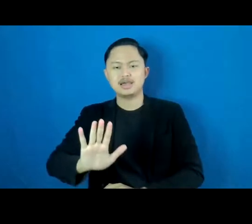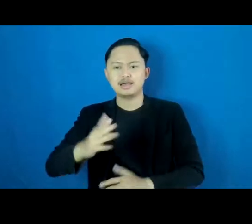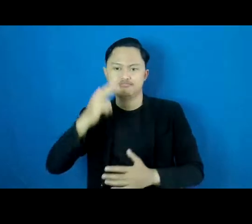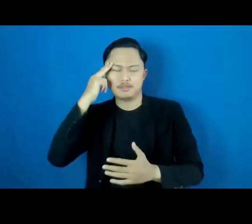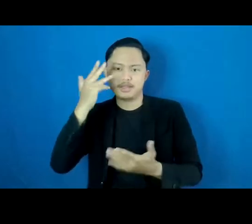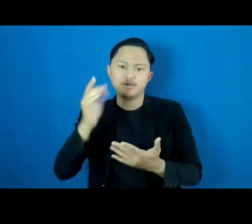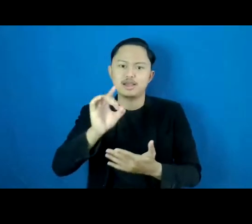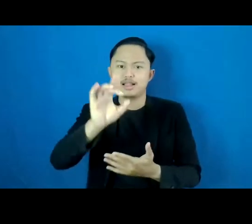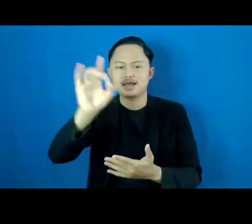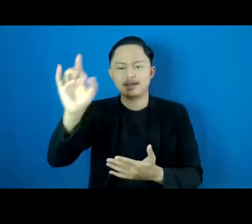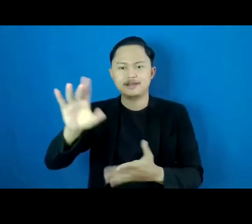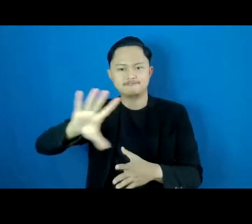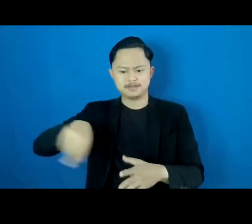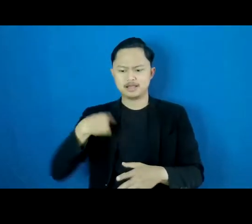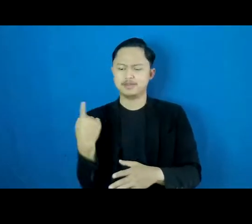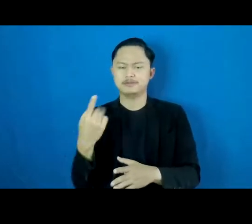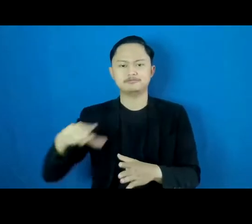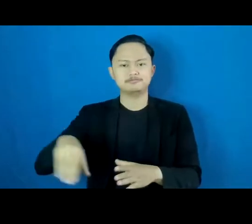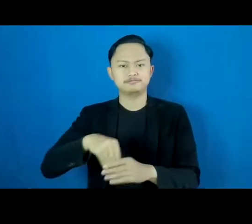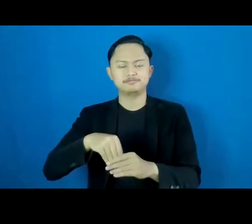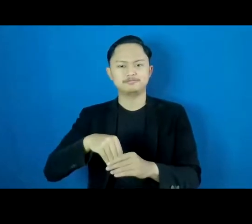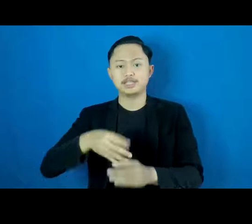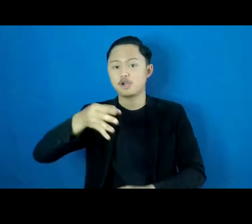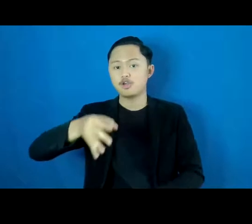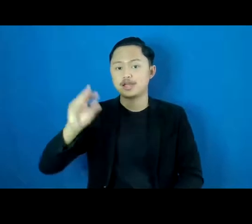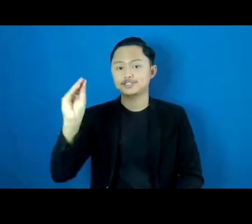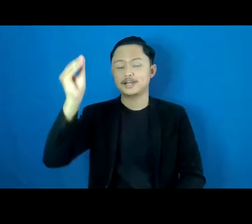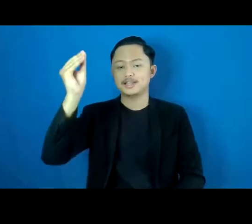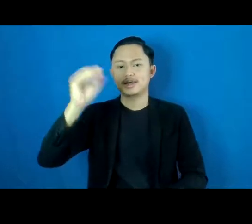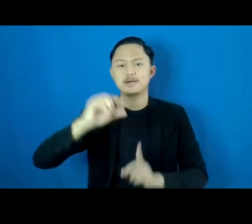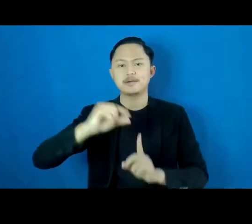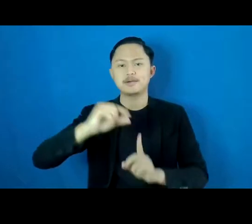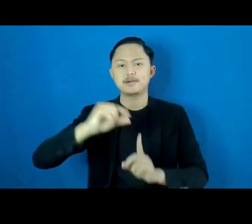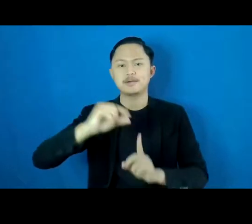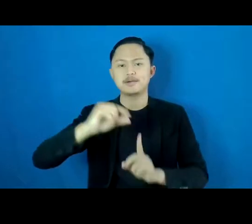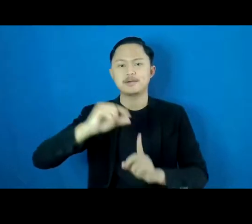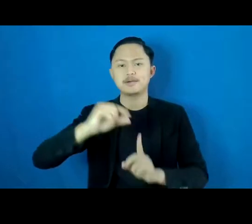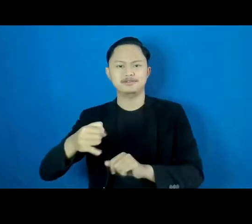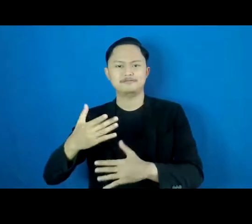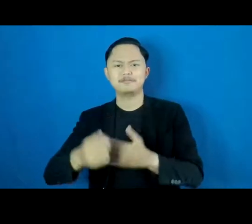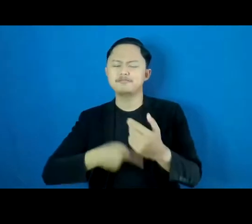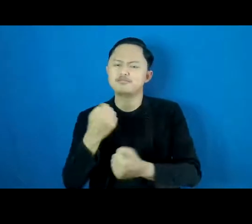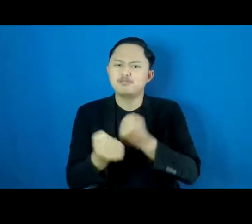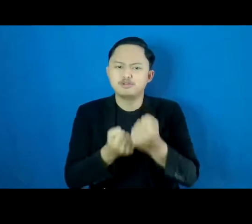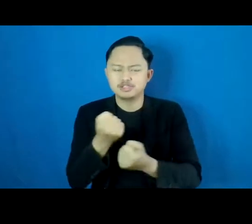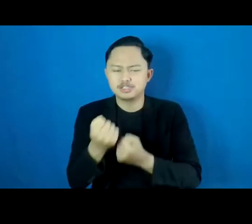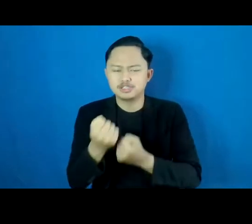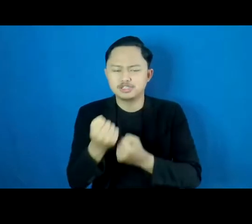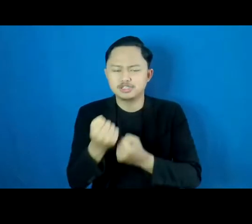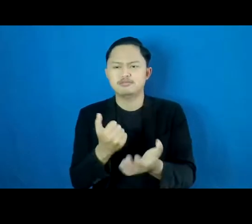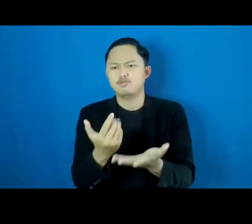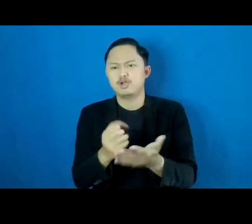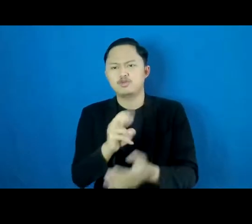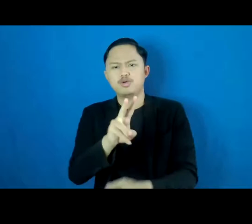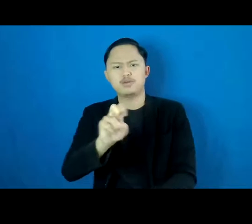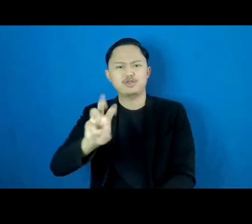now. Together with the city of Jakarta, TransJakarta also aims to shift the electric mobility fully by 2030.